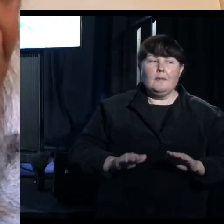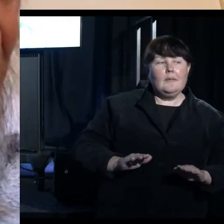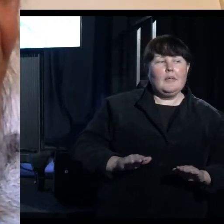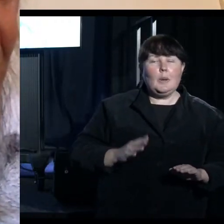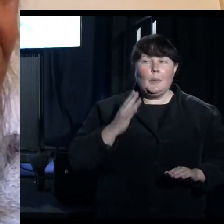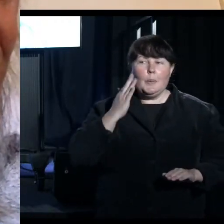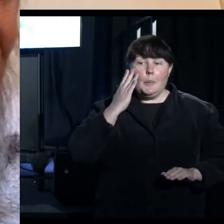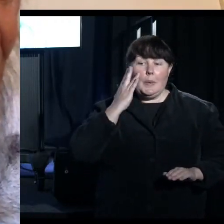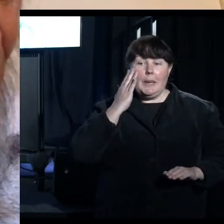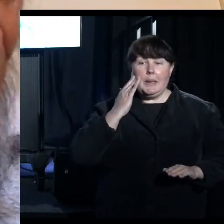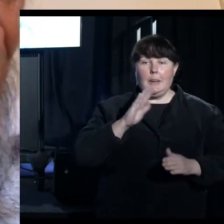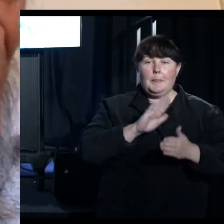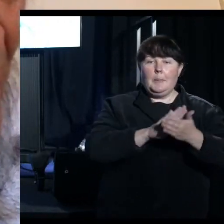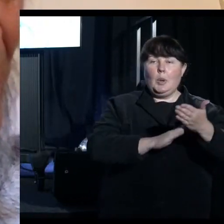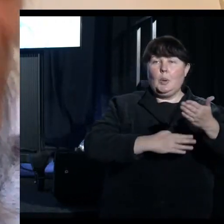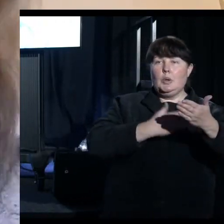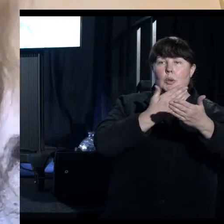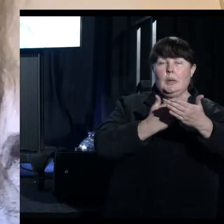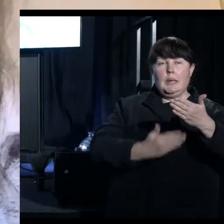and giddiness and